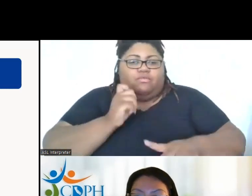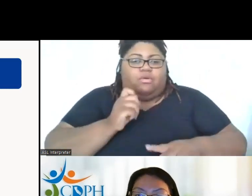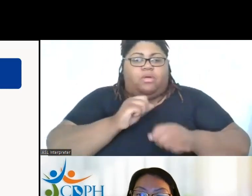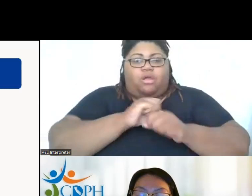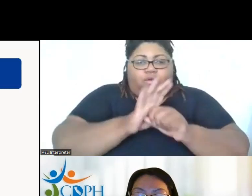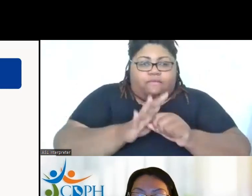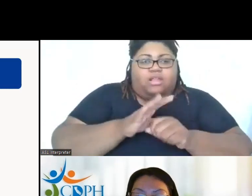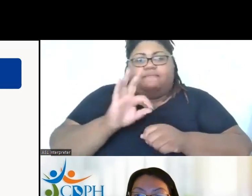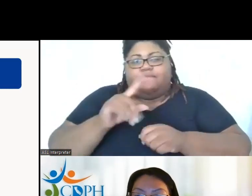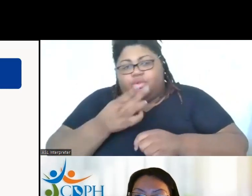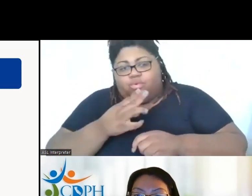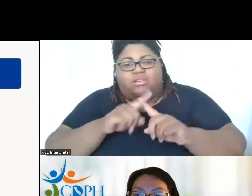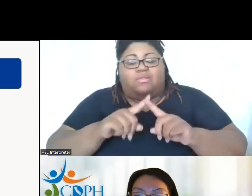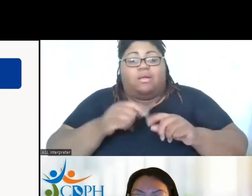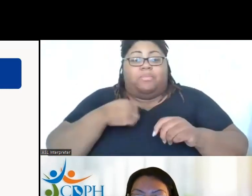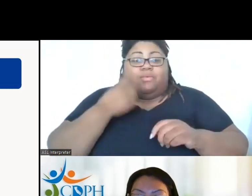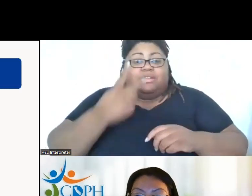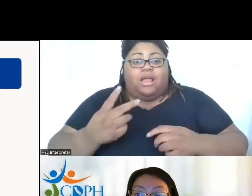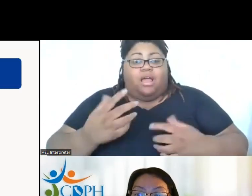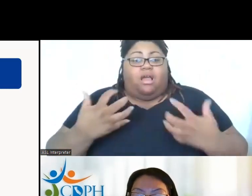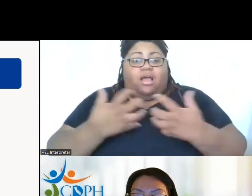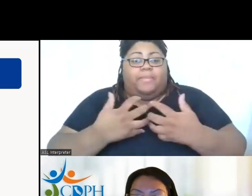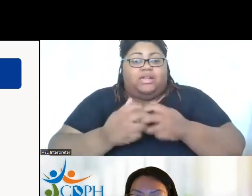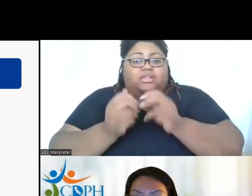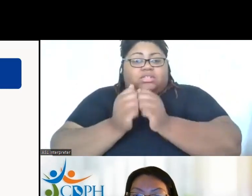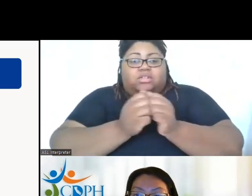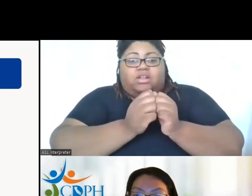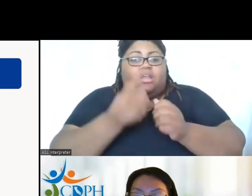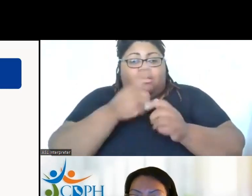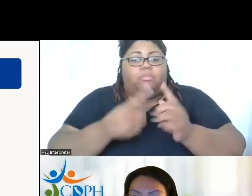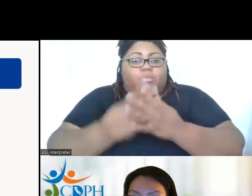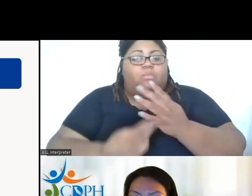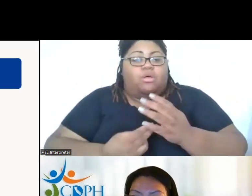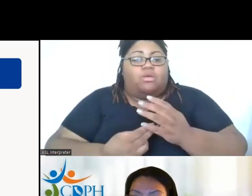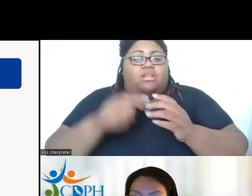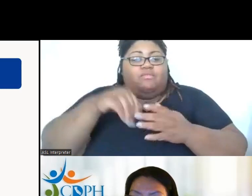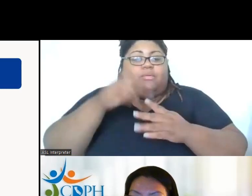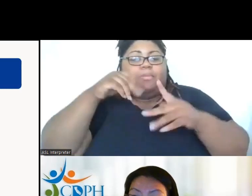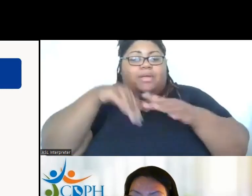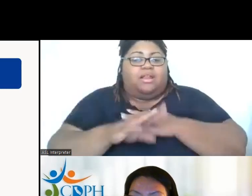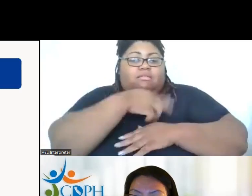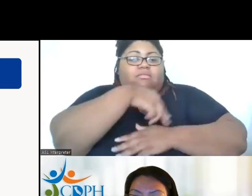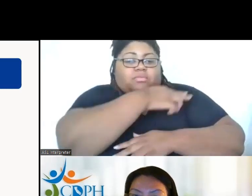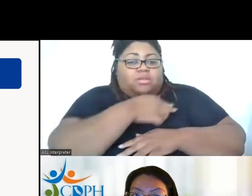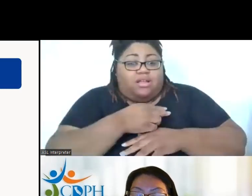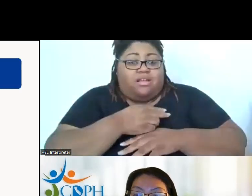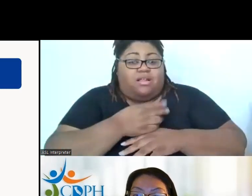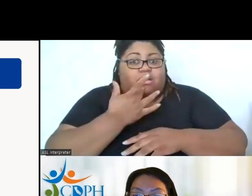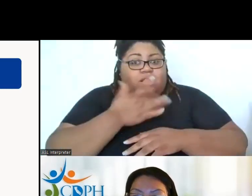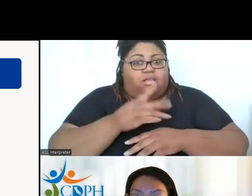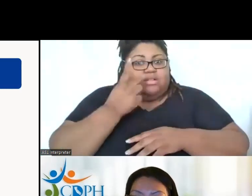these things equates to hospitalization rates that have been actually quite high. And thankfully, we're seeing a little bit of a downturn